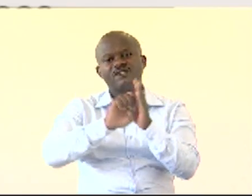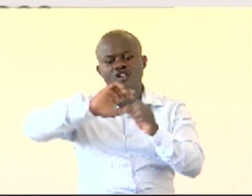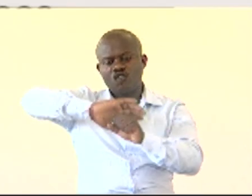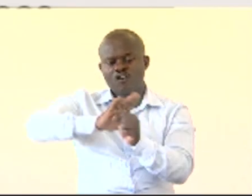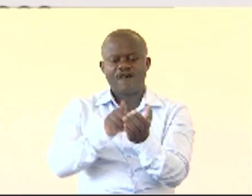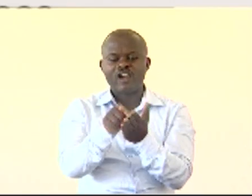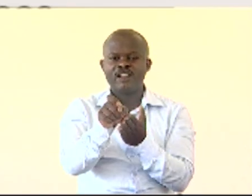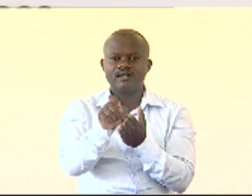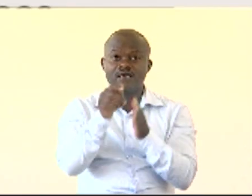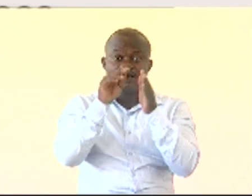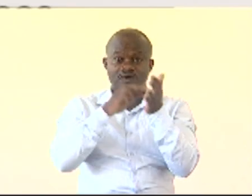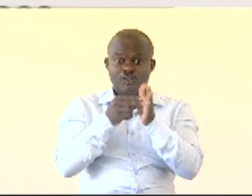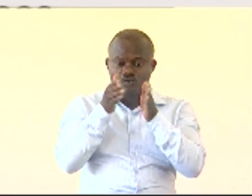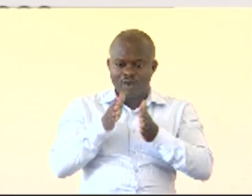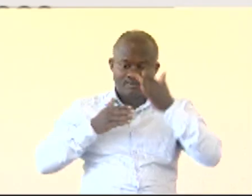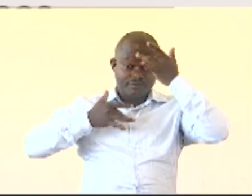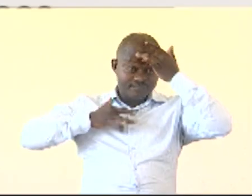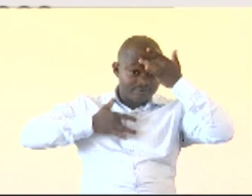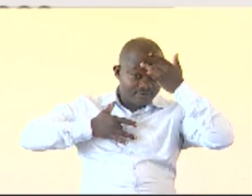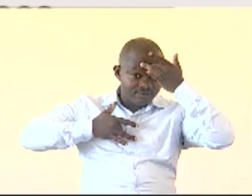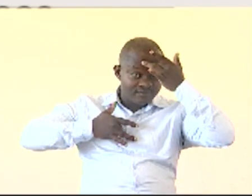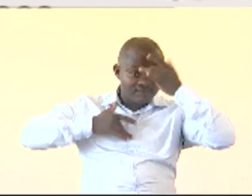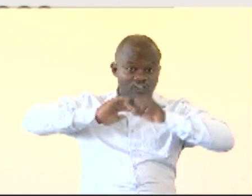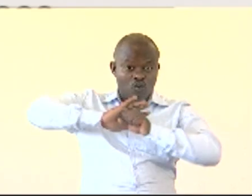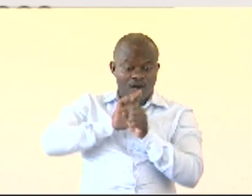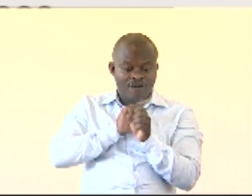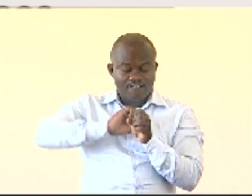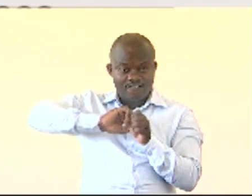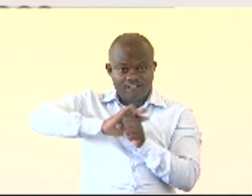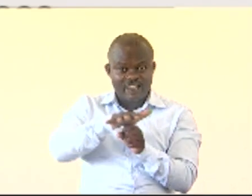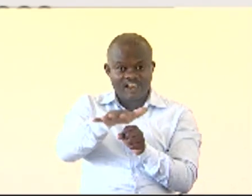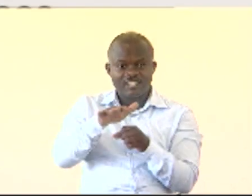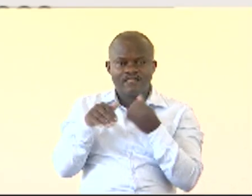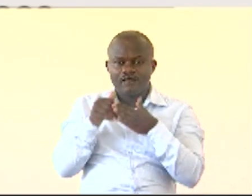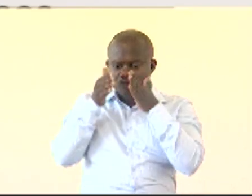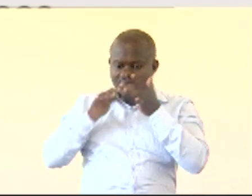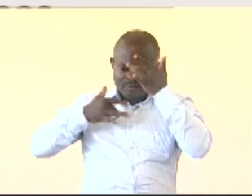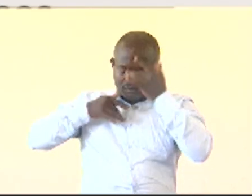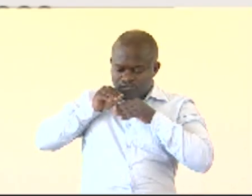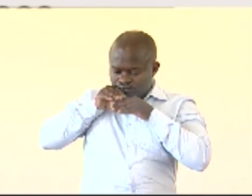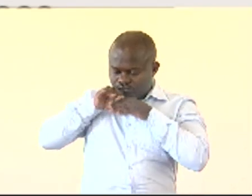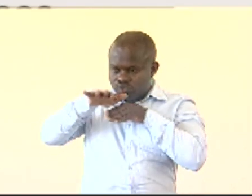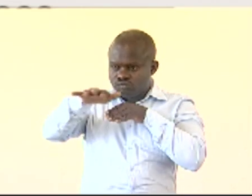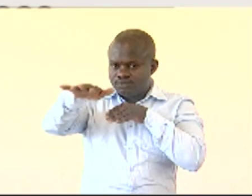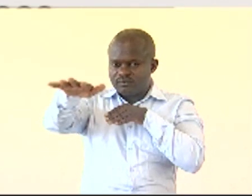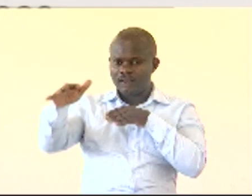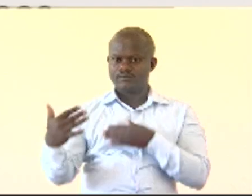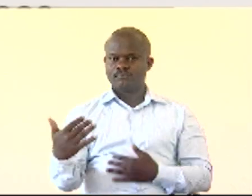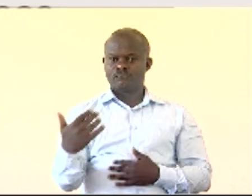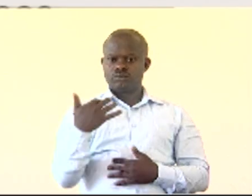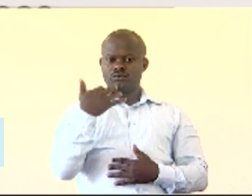coronavirus. It is spread from one person to another. It can just be referred to be an infectious disease or a communicable